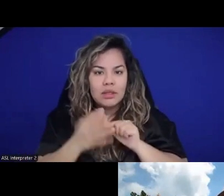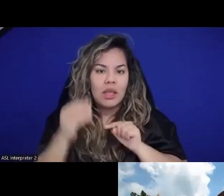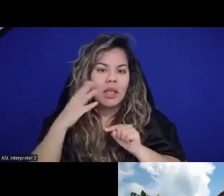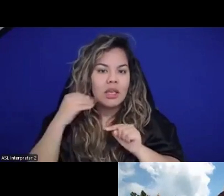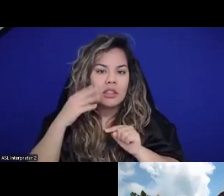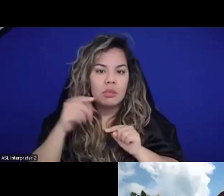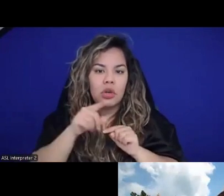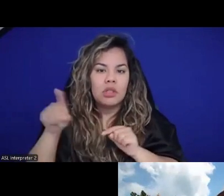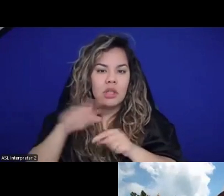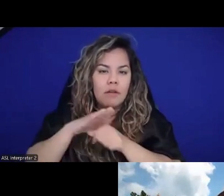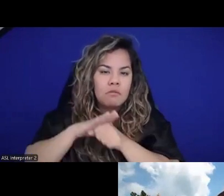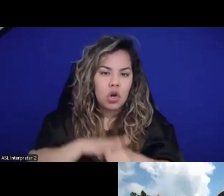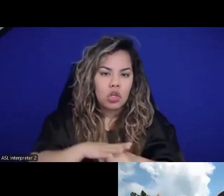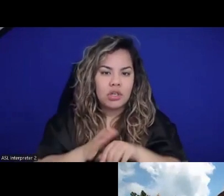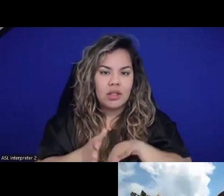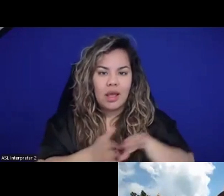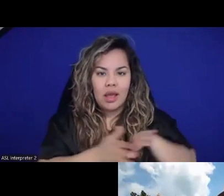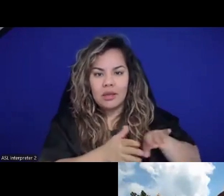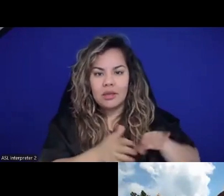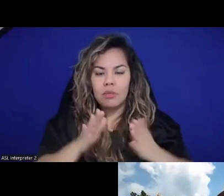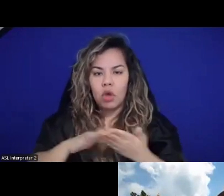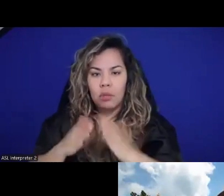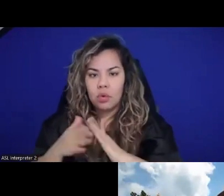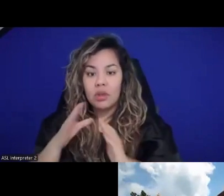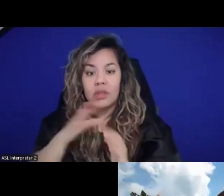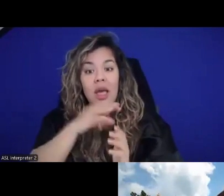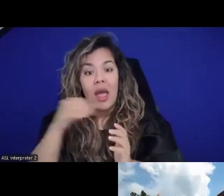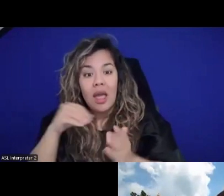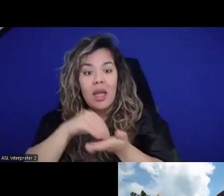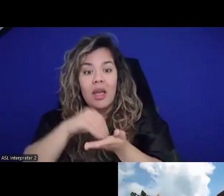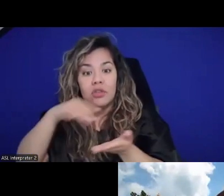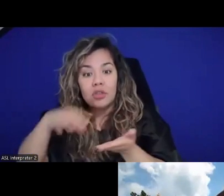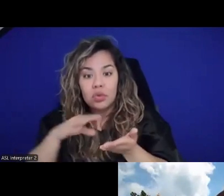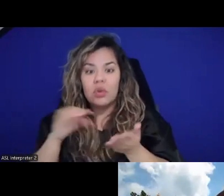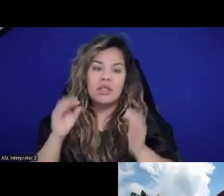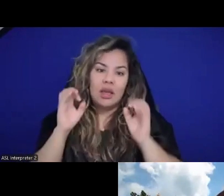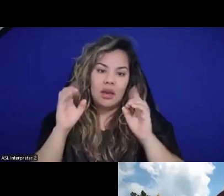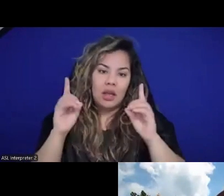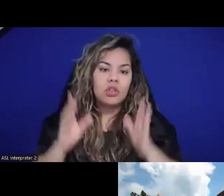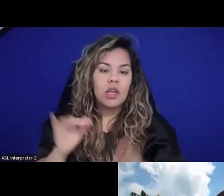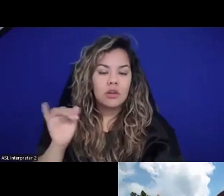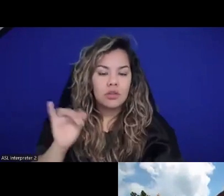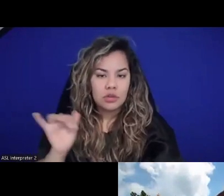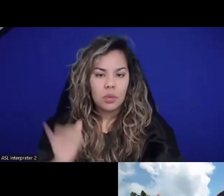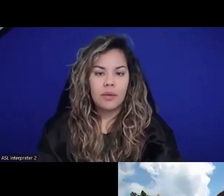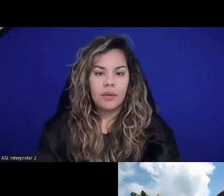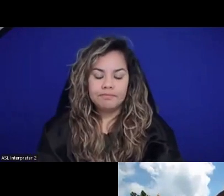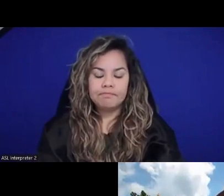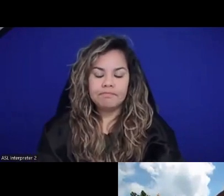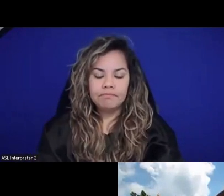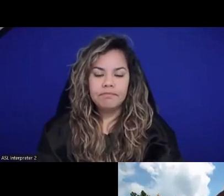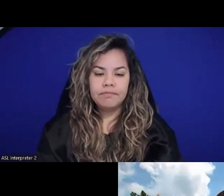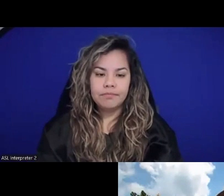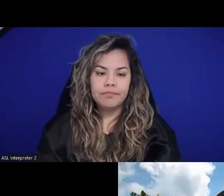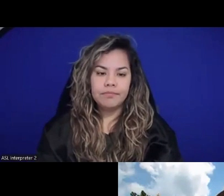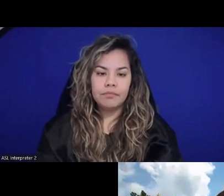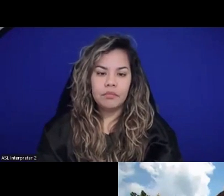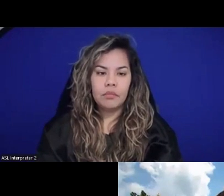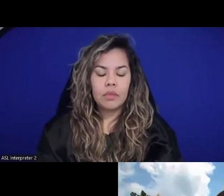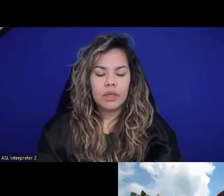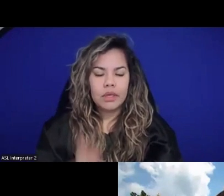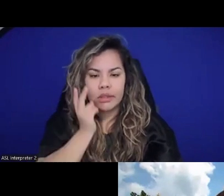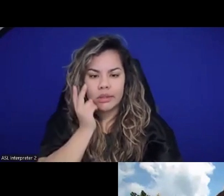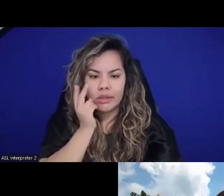communities and students and educators. And so okay, let's